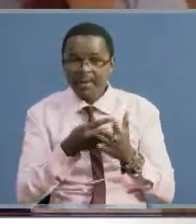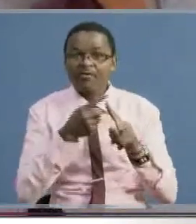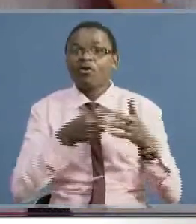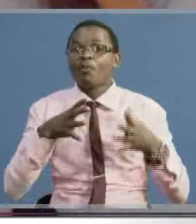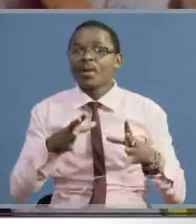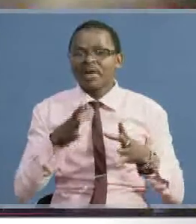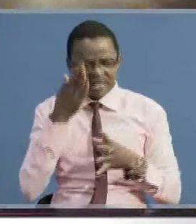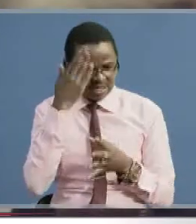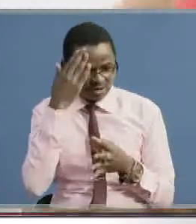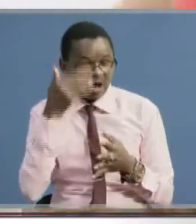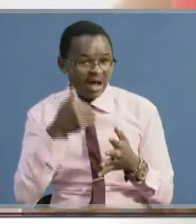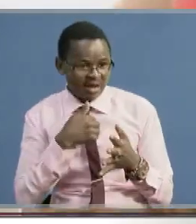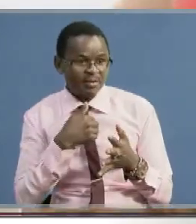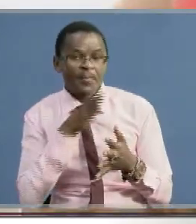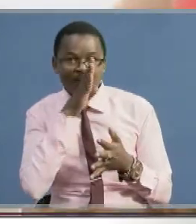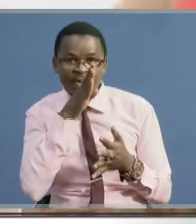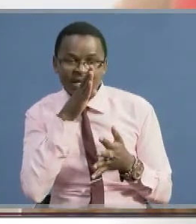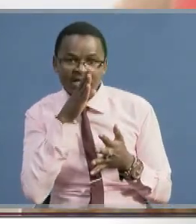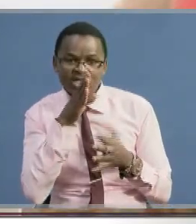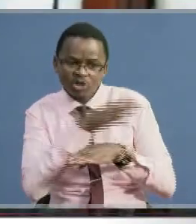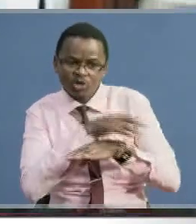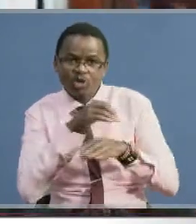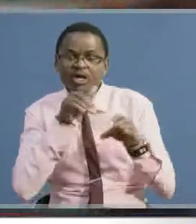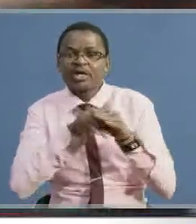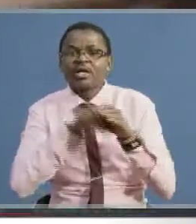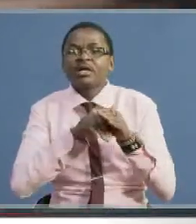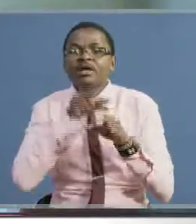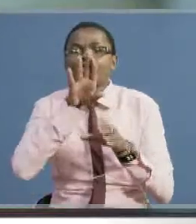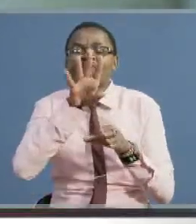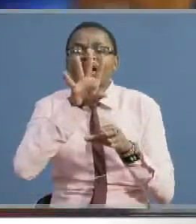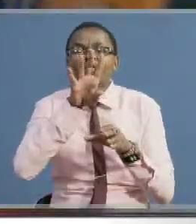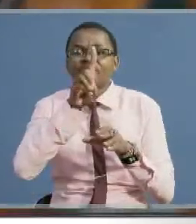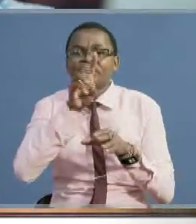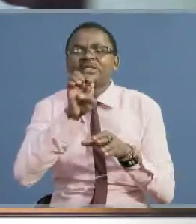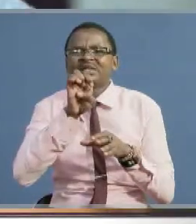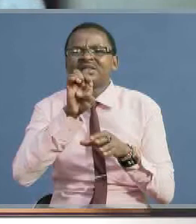and discovered that it had actually been captured on a Canon 5D Mark III